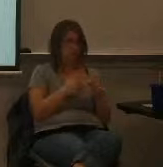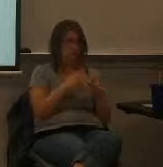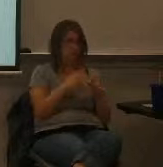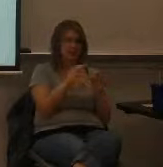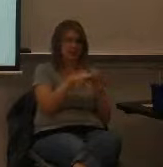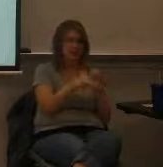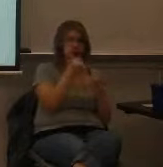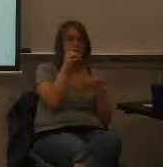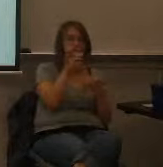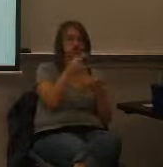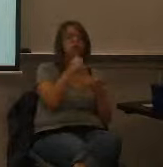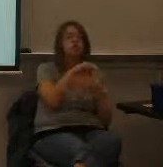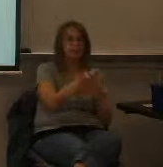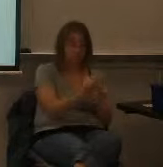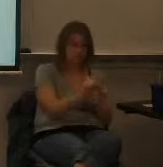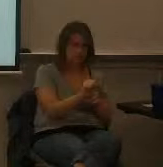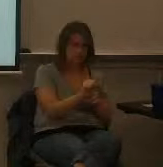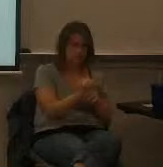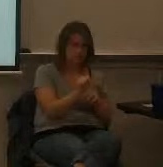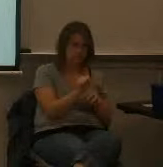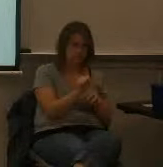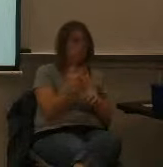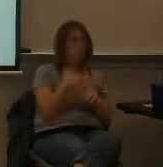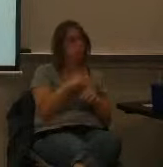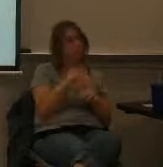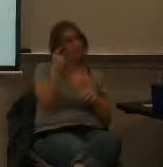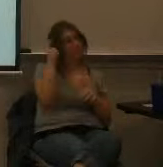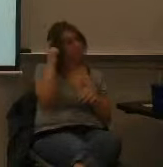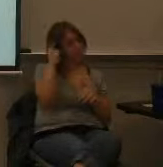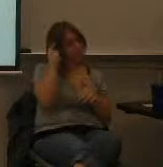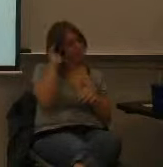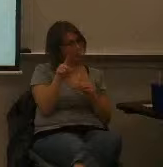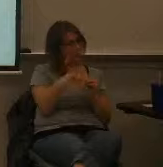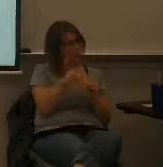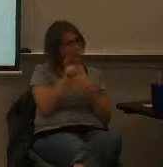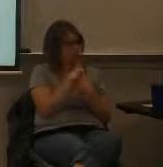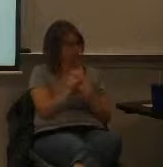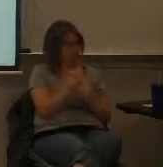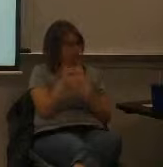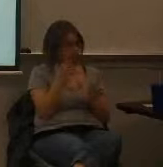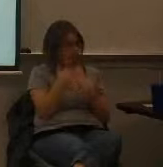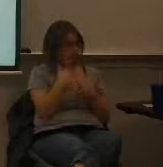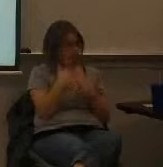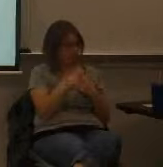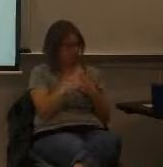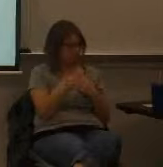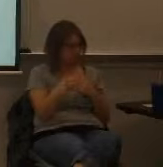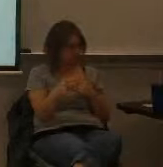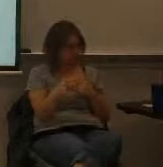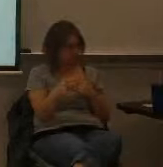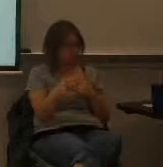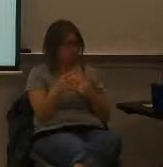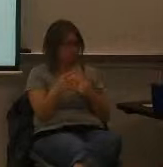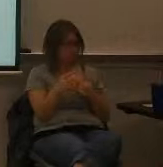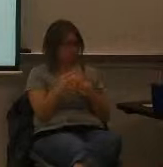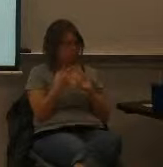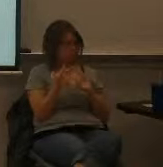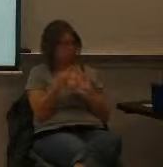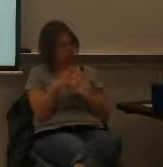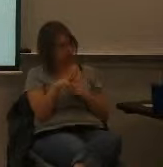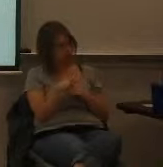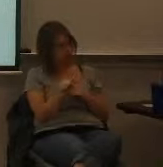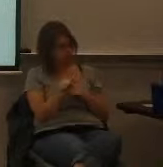chains. Some systems have very simple food chains. So we think about a lake, right? And we might have primary producers, and then